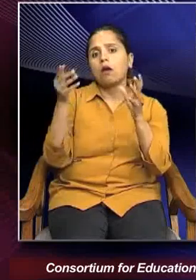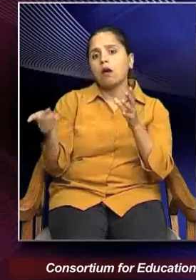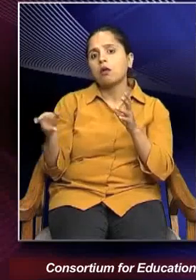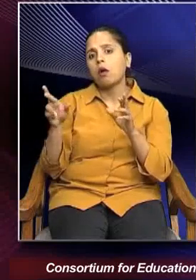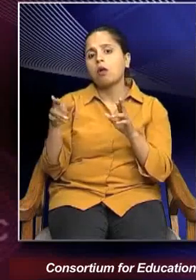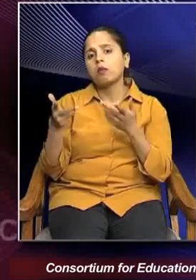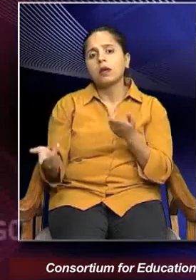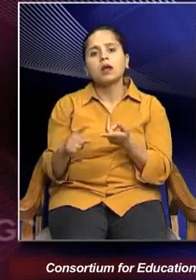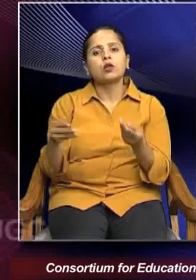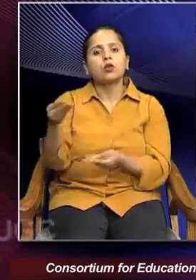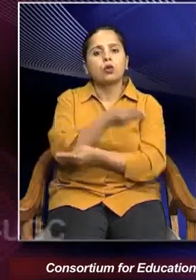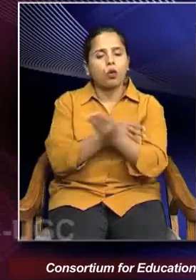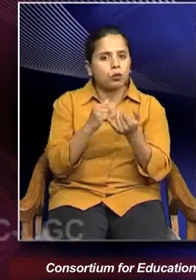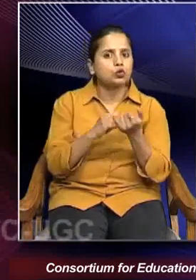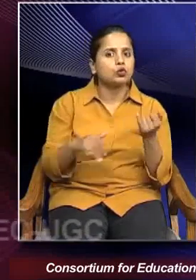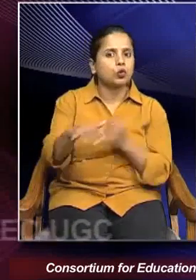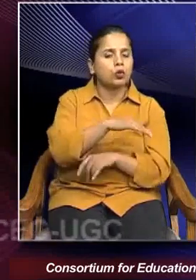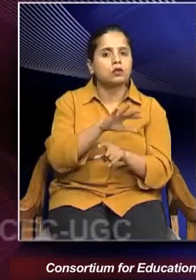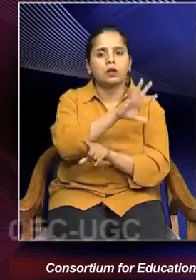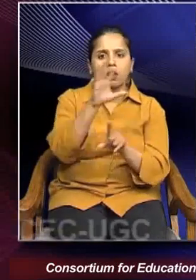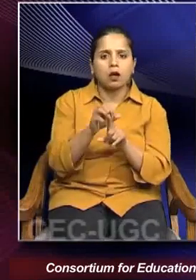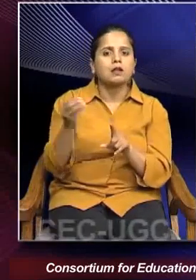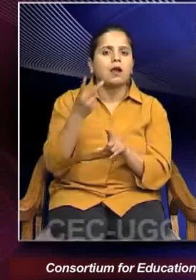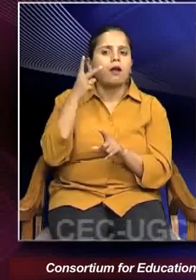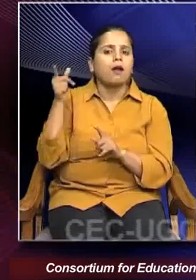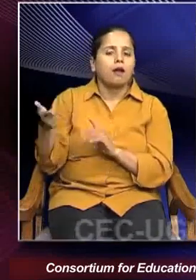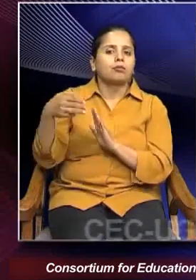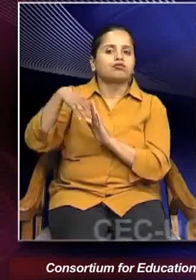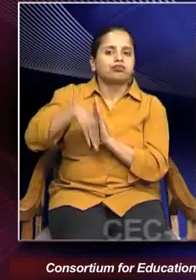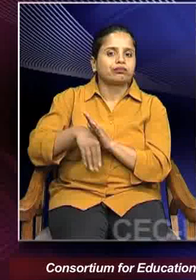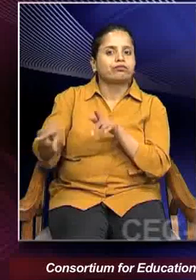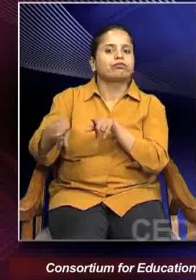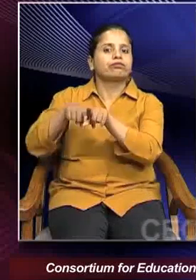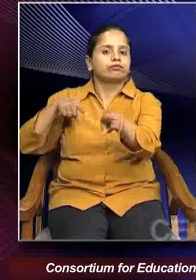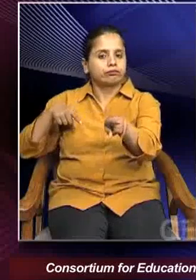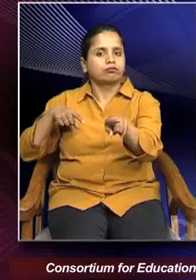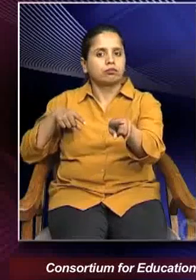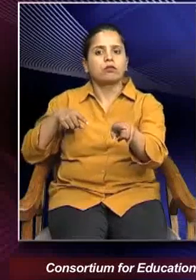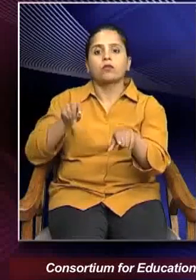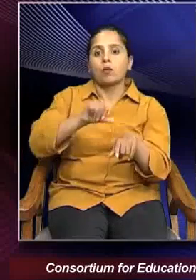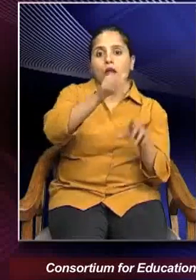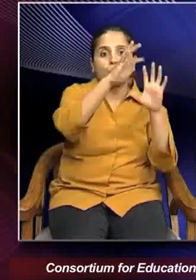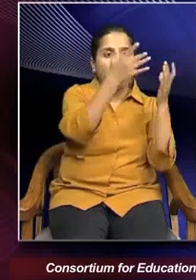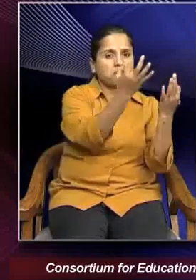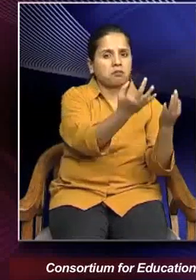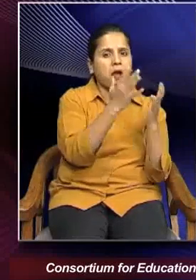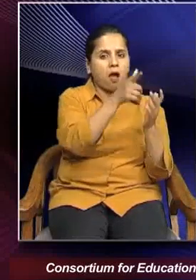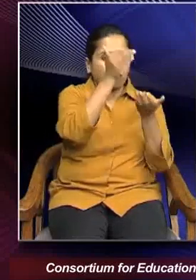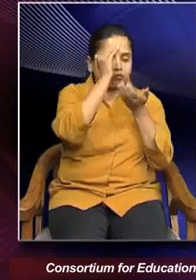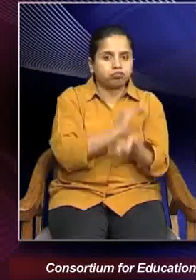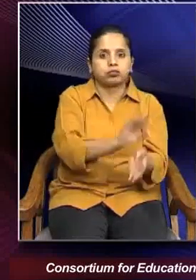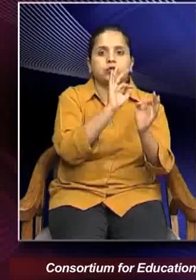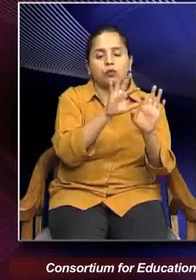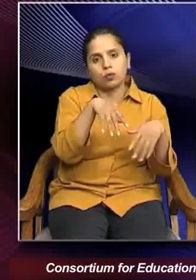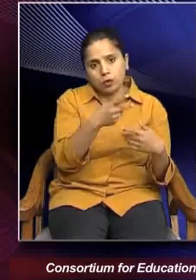is economically, socially, culturally in some ways is lagging behind than other part of the world, maybe in the Far East Asia